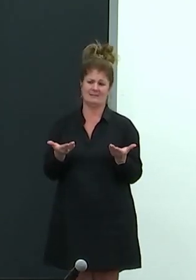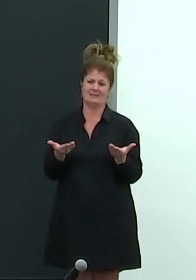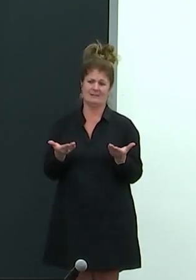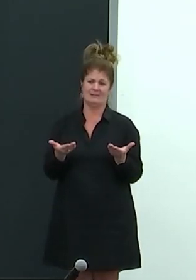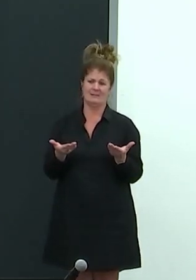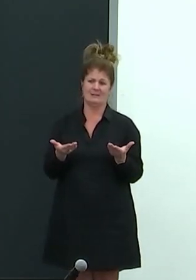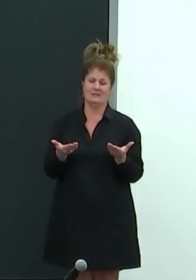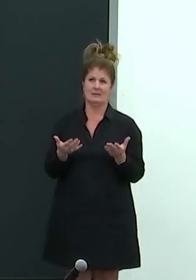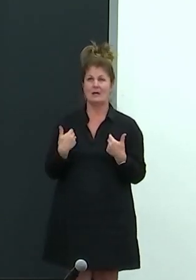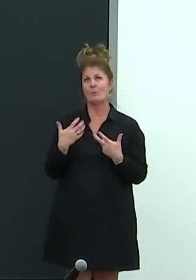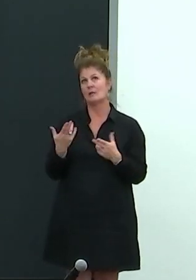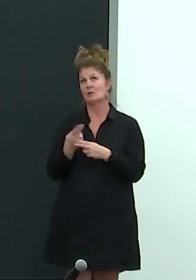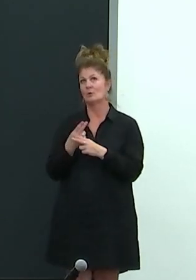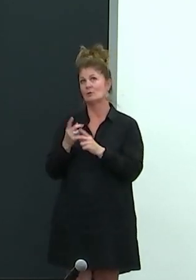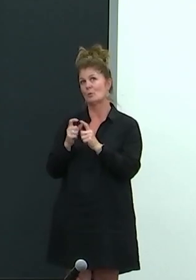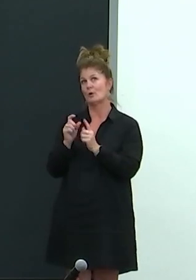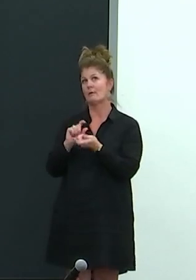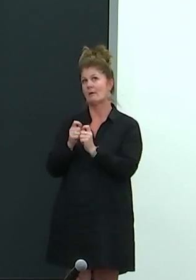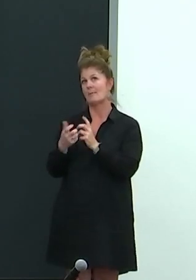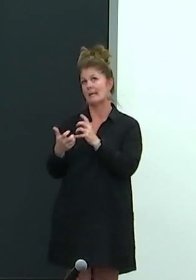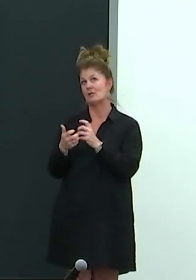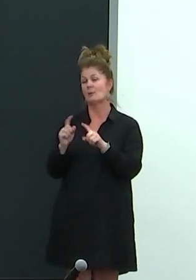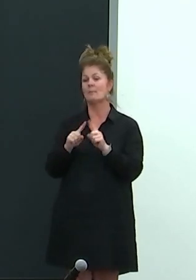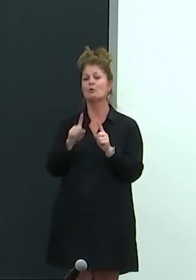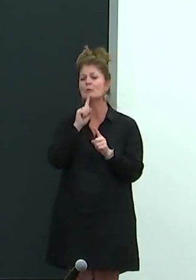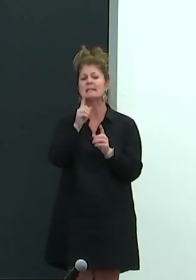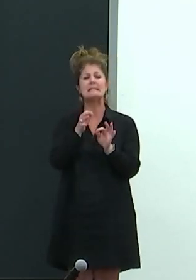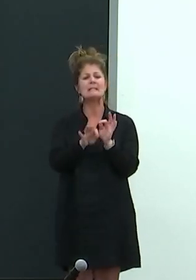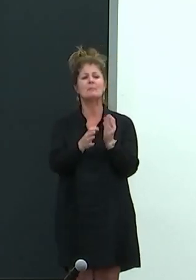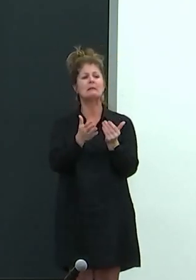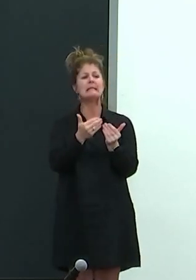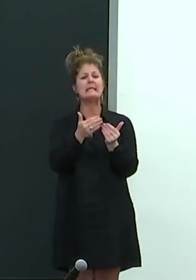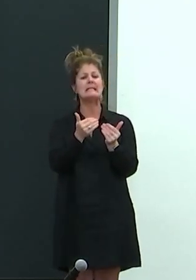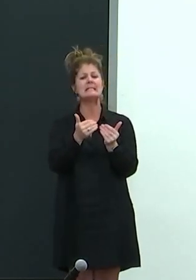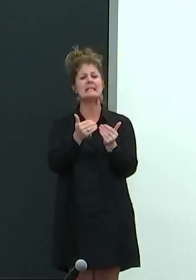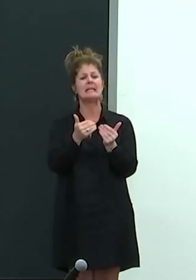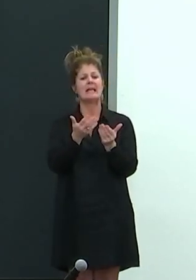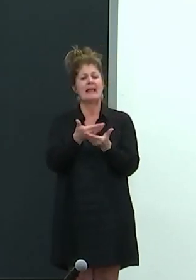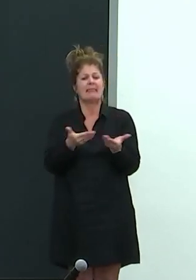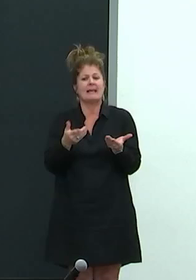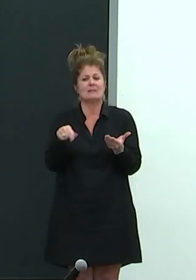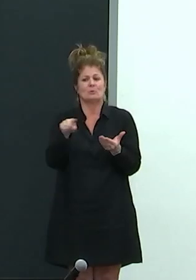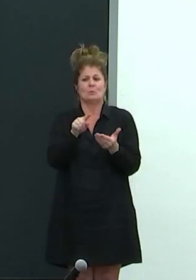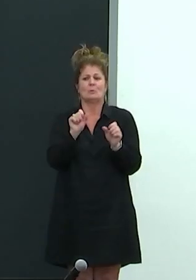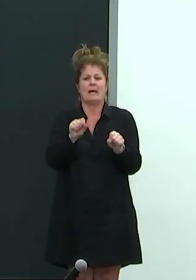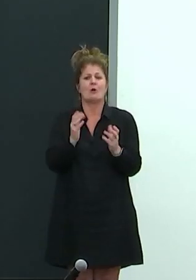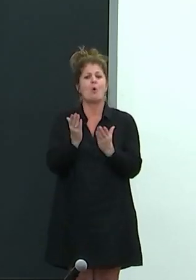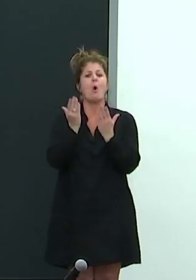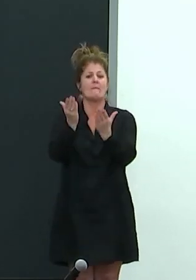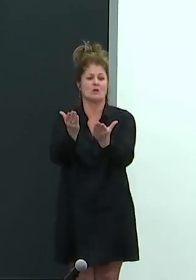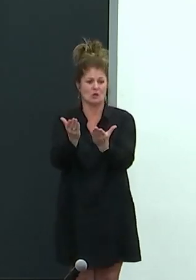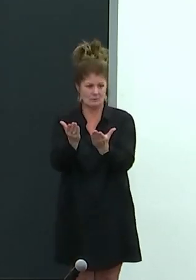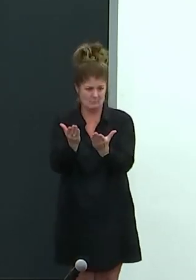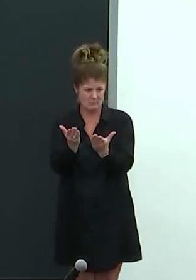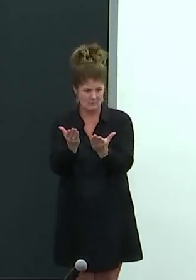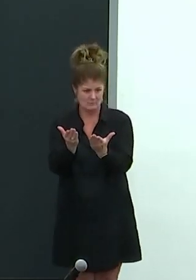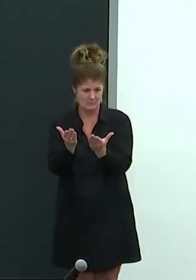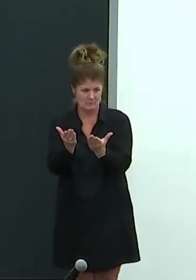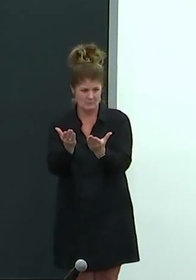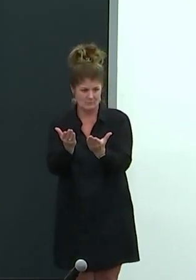let's not use the word accommodation, but really simple, easy things that they can offer to you or